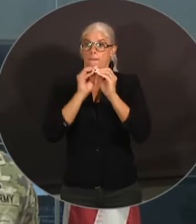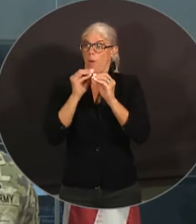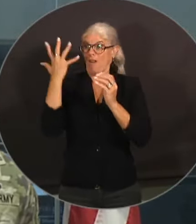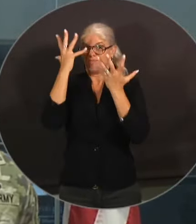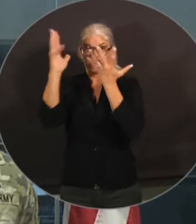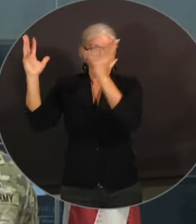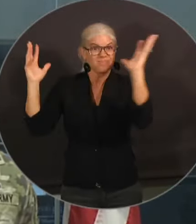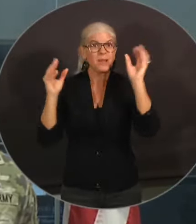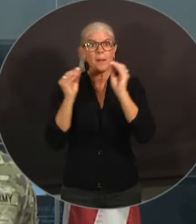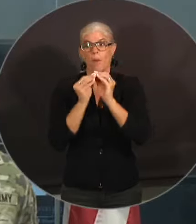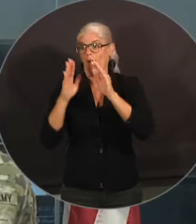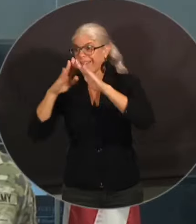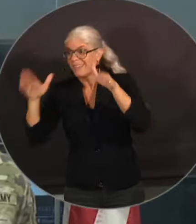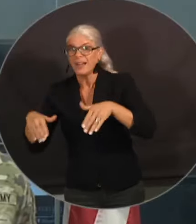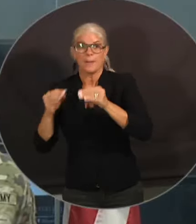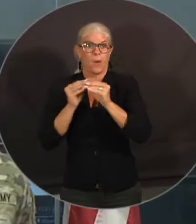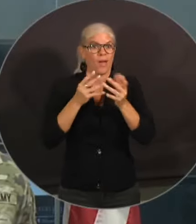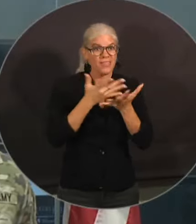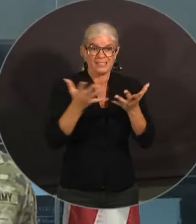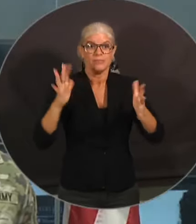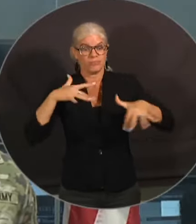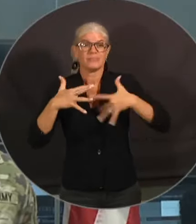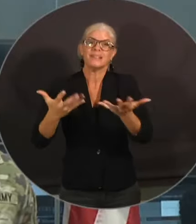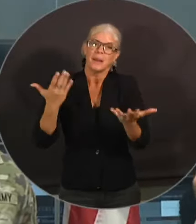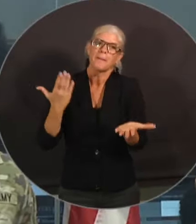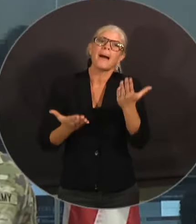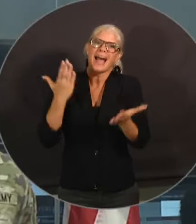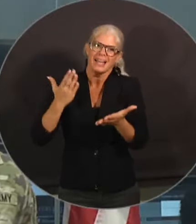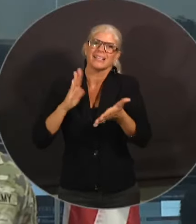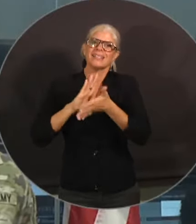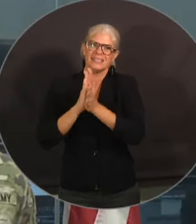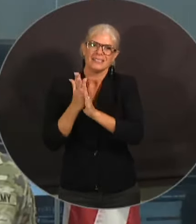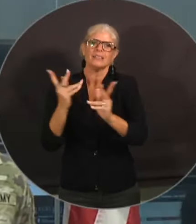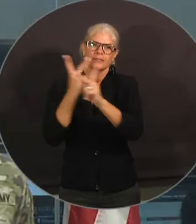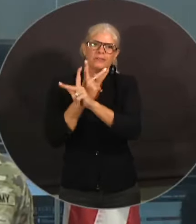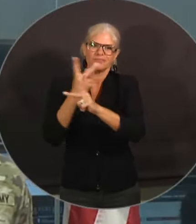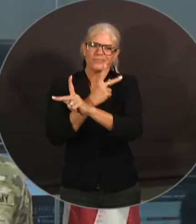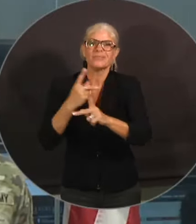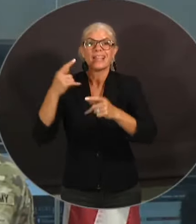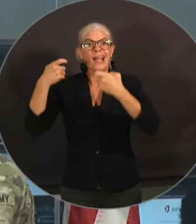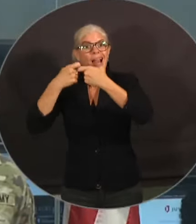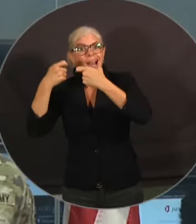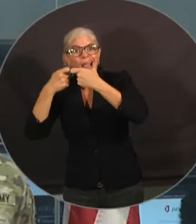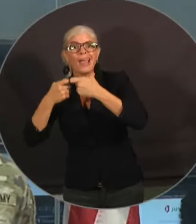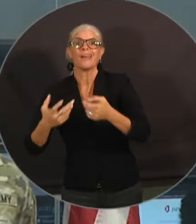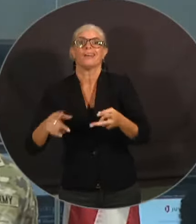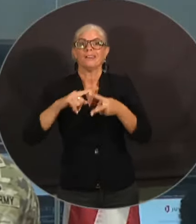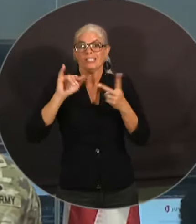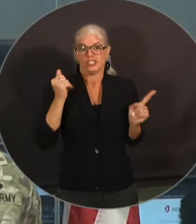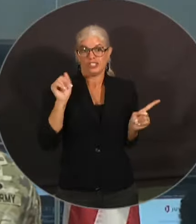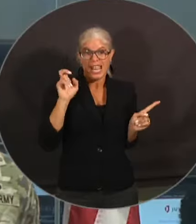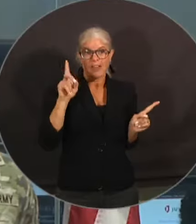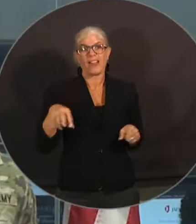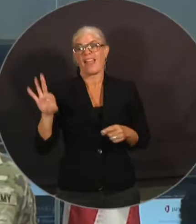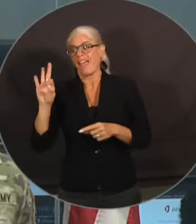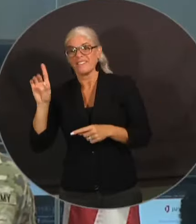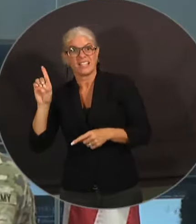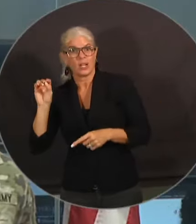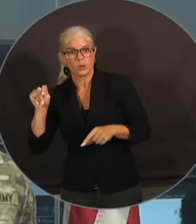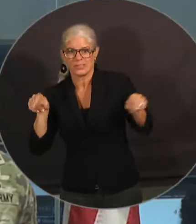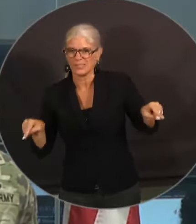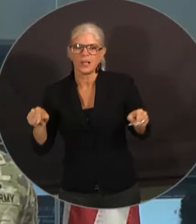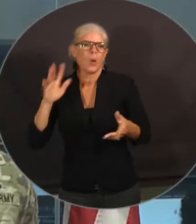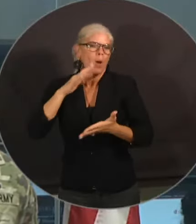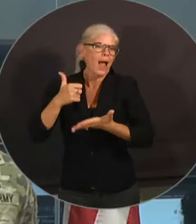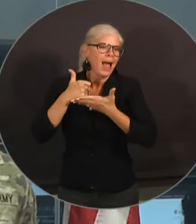interrupt the ability to get to the power lines. And so we're going to have Jared, we're going to have FDOT, they're going to be helping. I've spoken